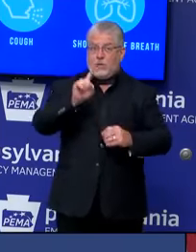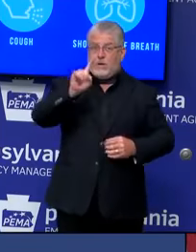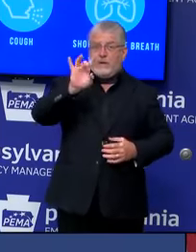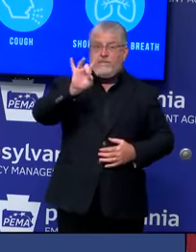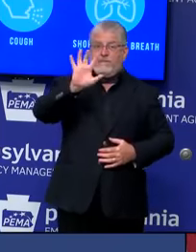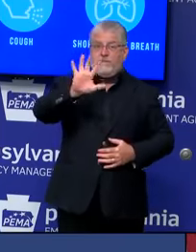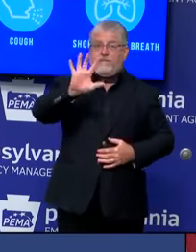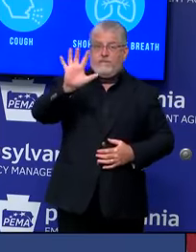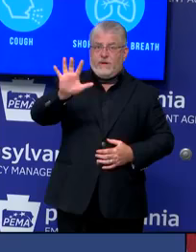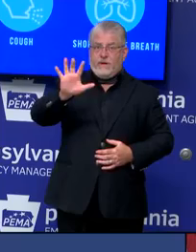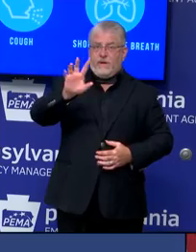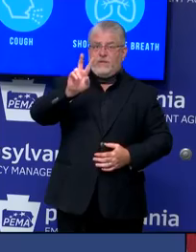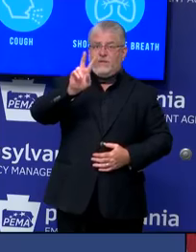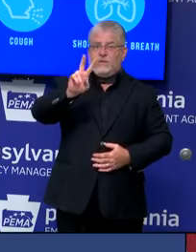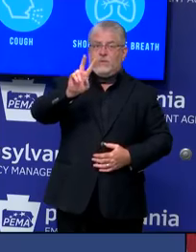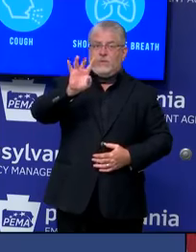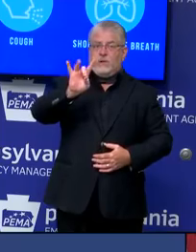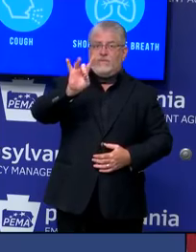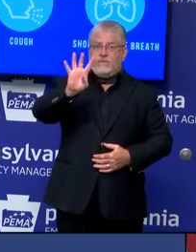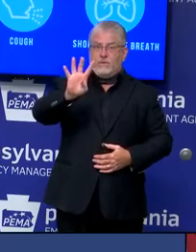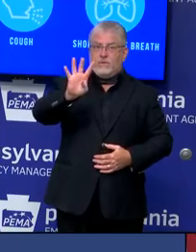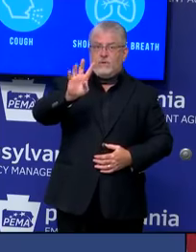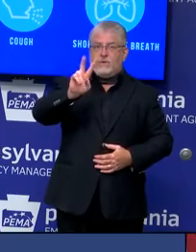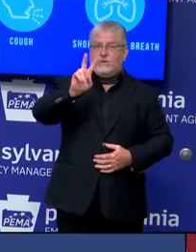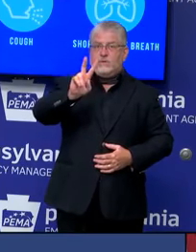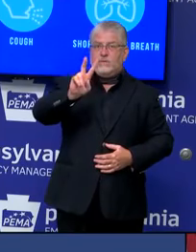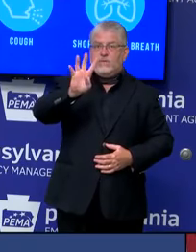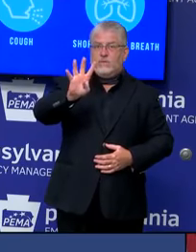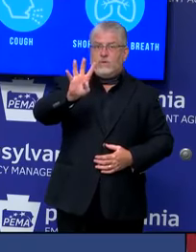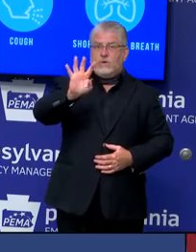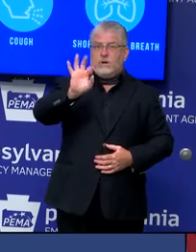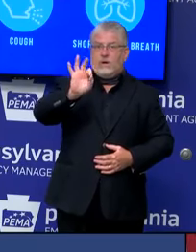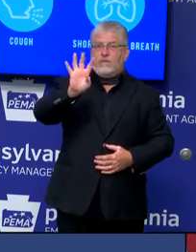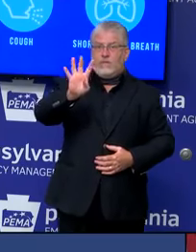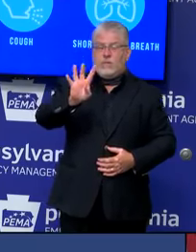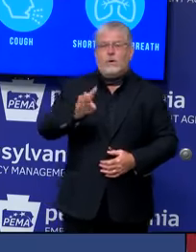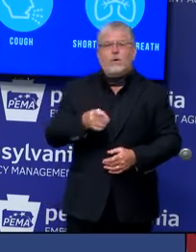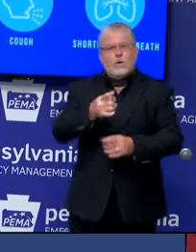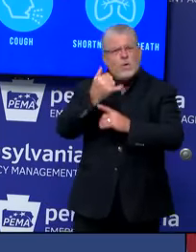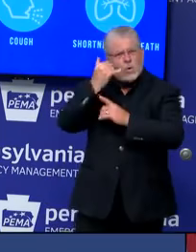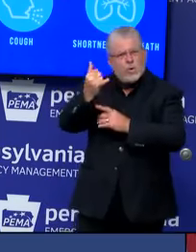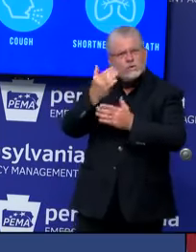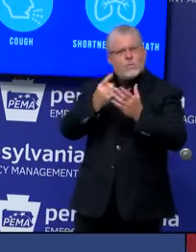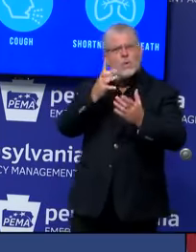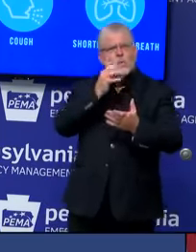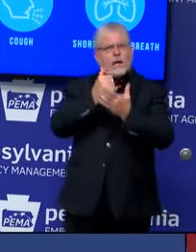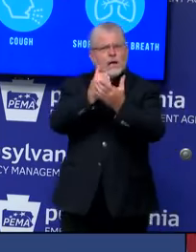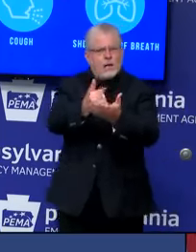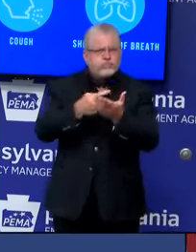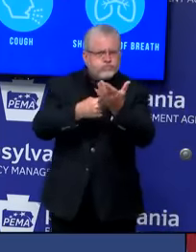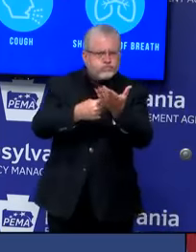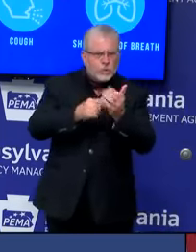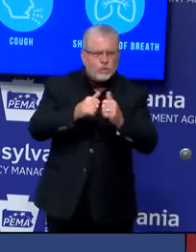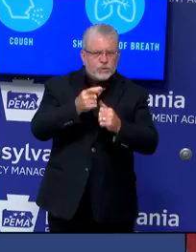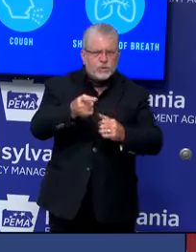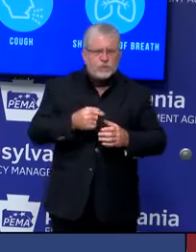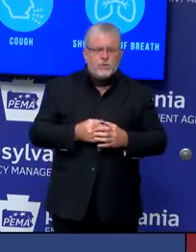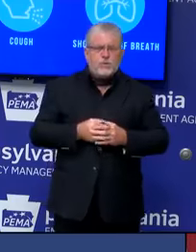-284-2494. If you or someone you know